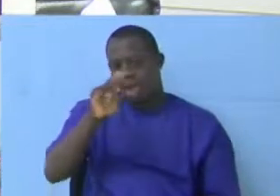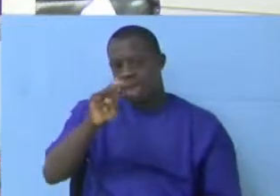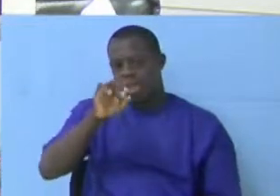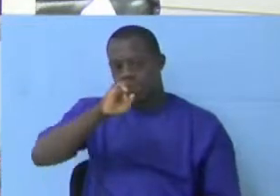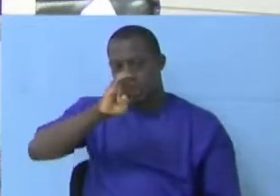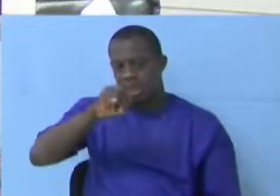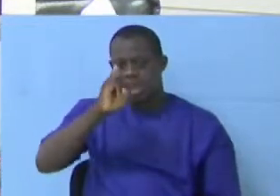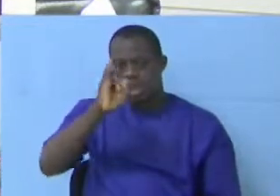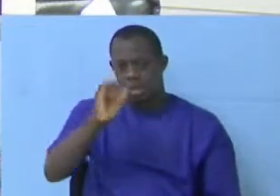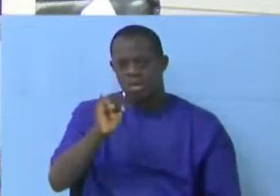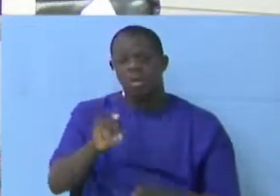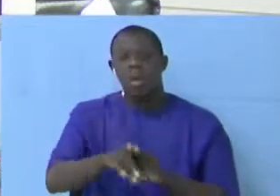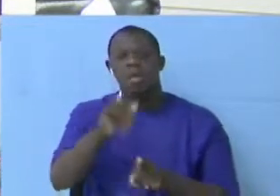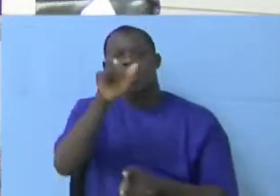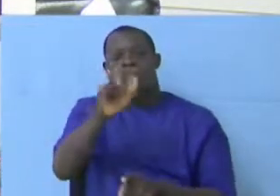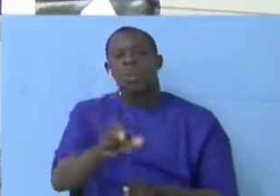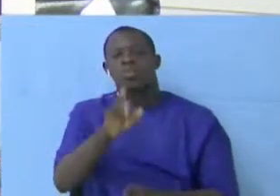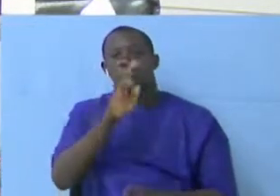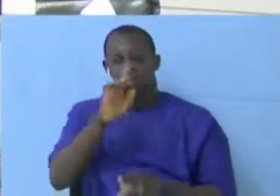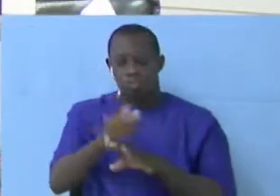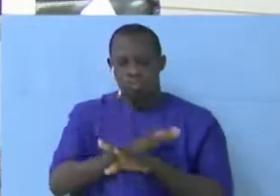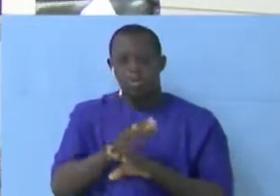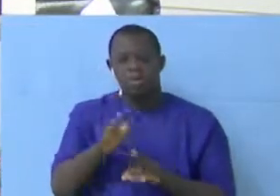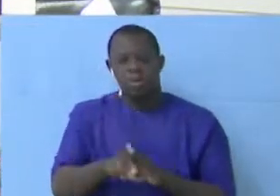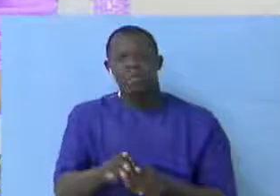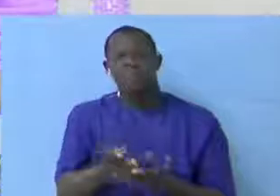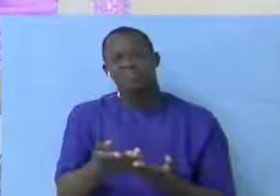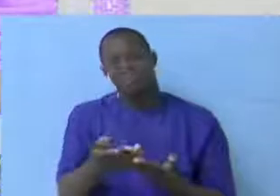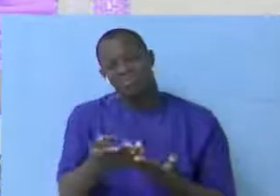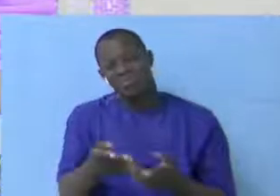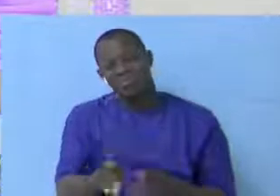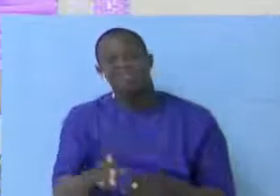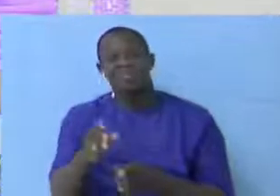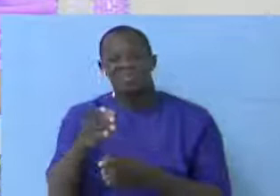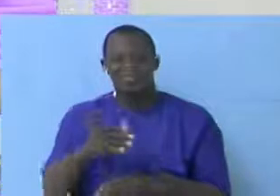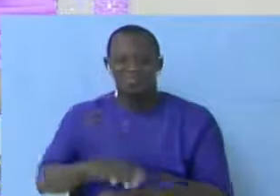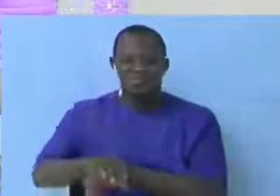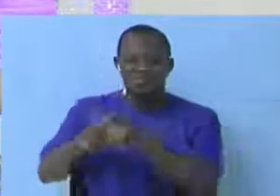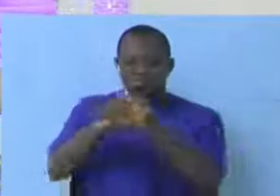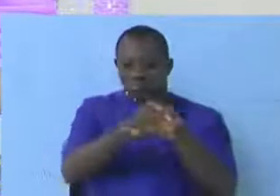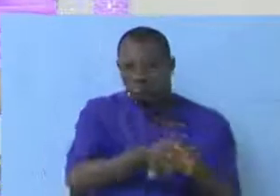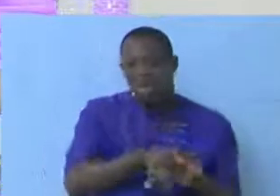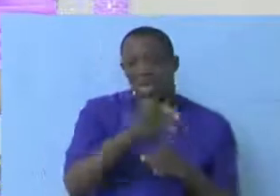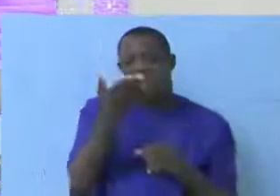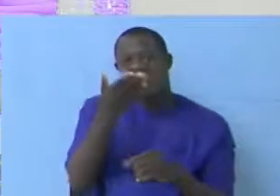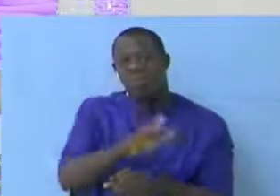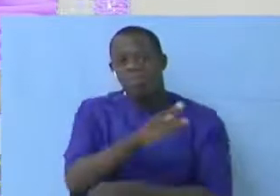the person that was evacuated from RVTH and taken to the NIA.